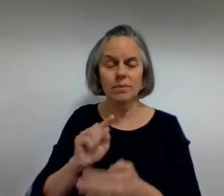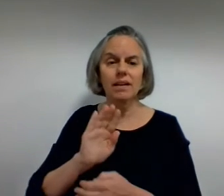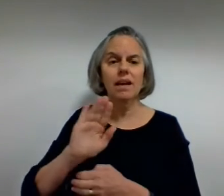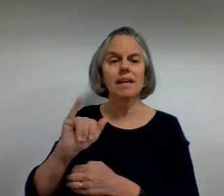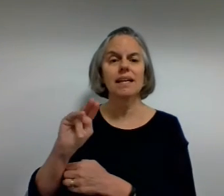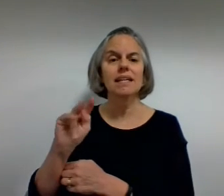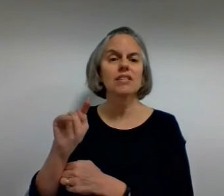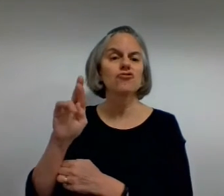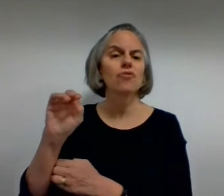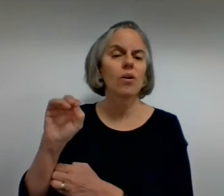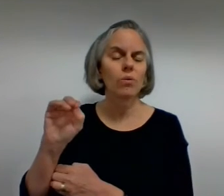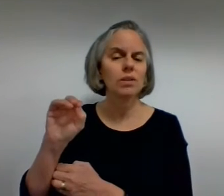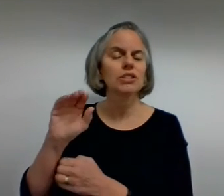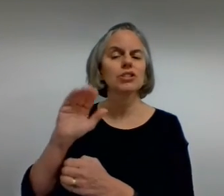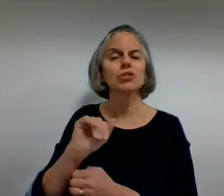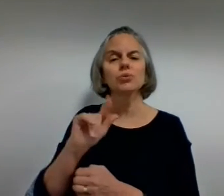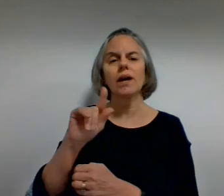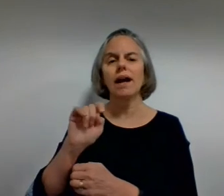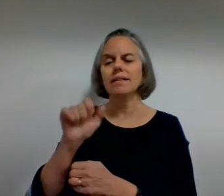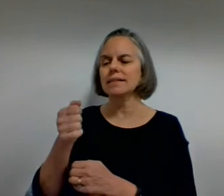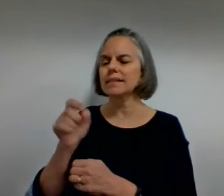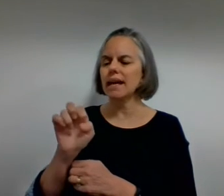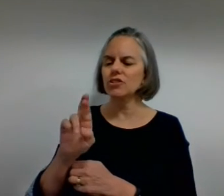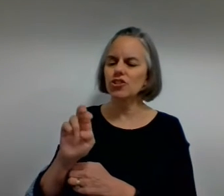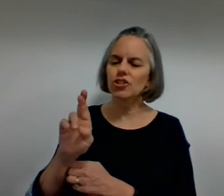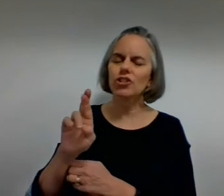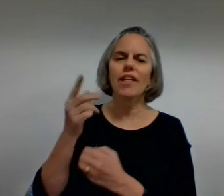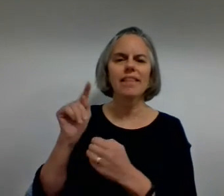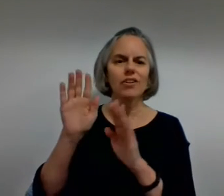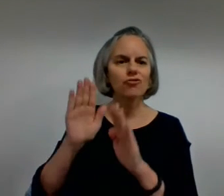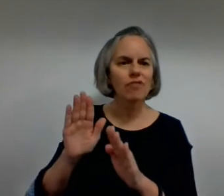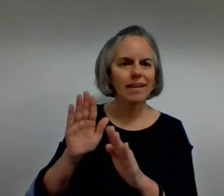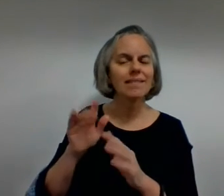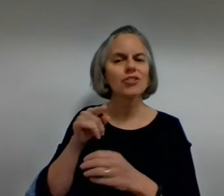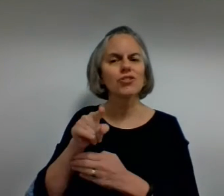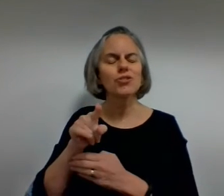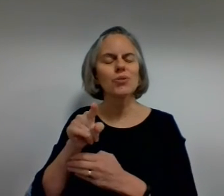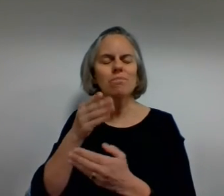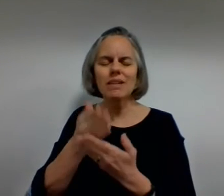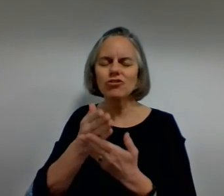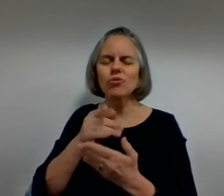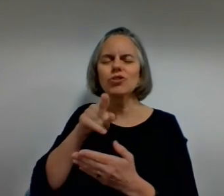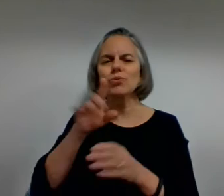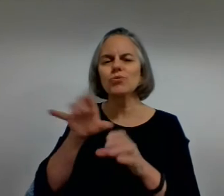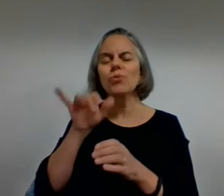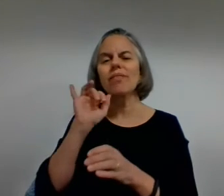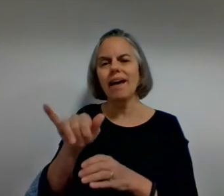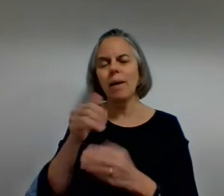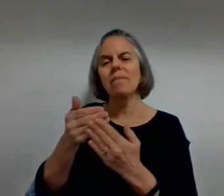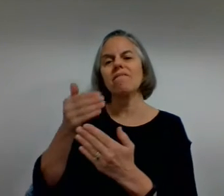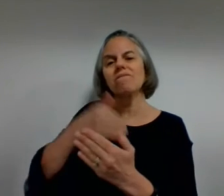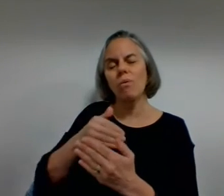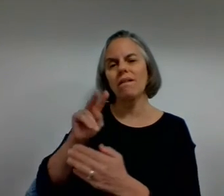is your introduction to Alexander the Great. And this is the one, remember, in the pacing guide I mentioned that you want to make sure to do before VC